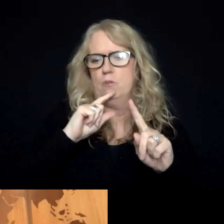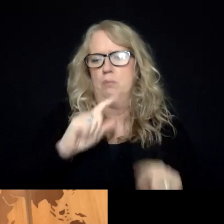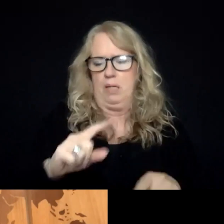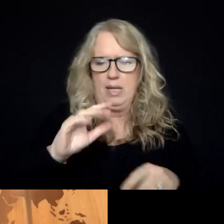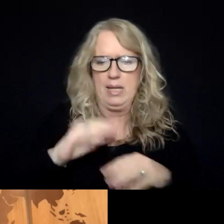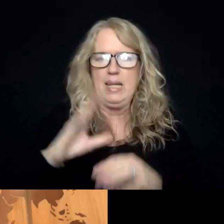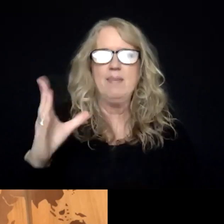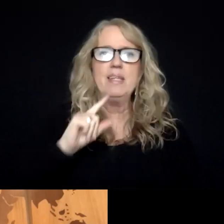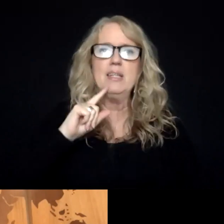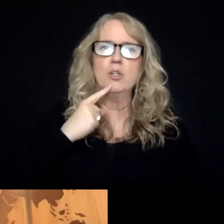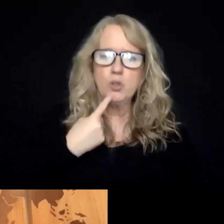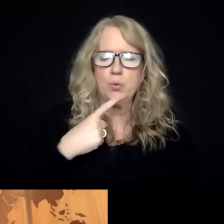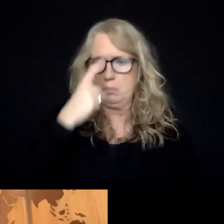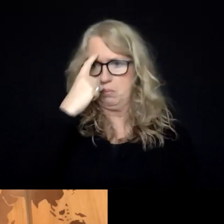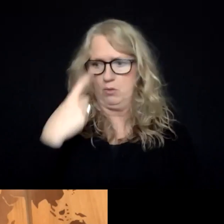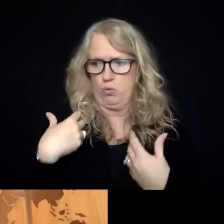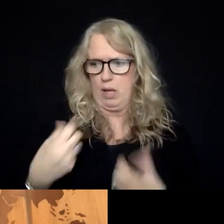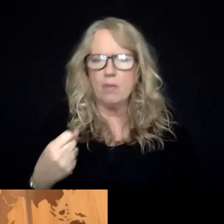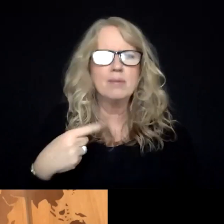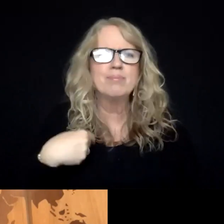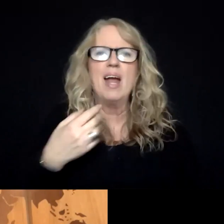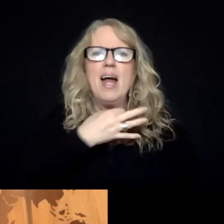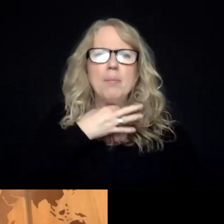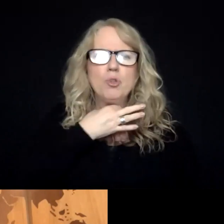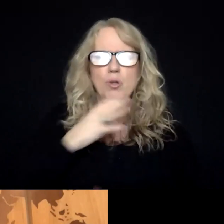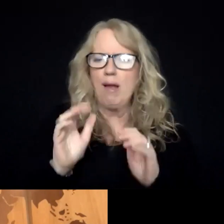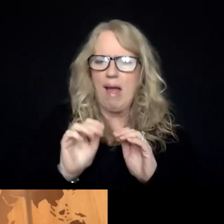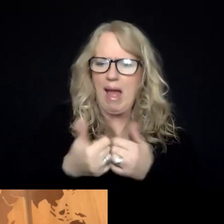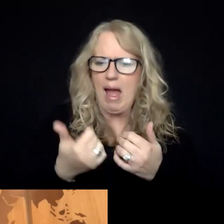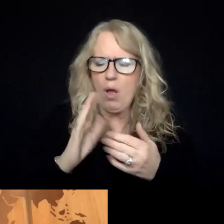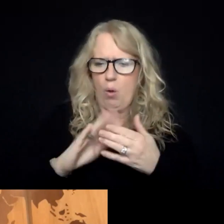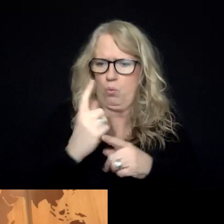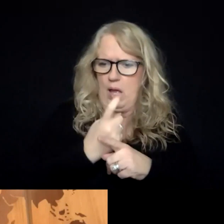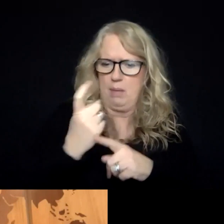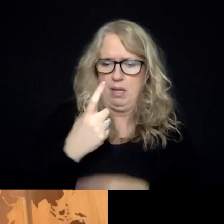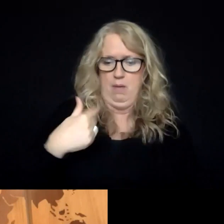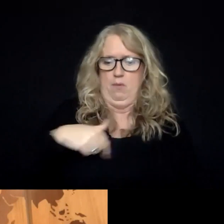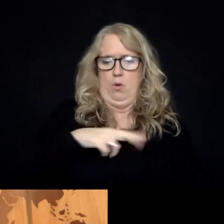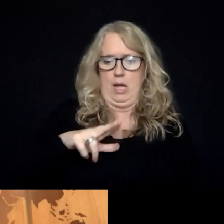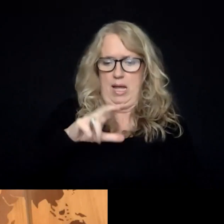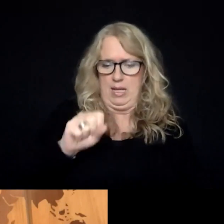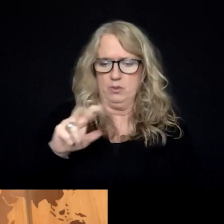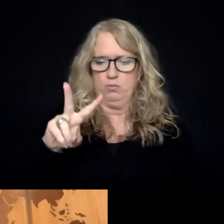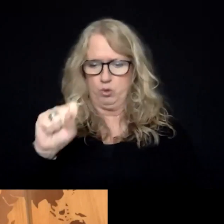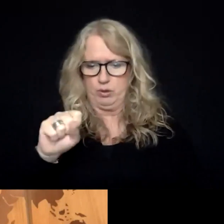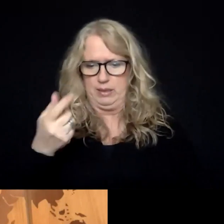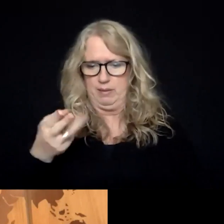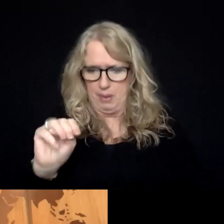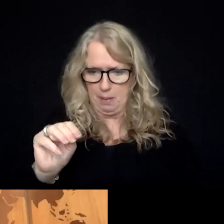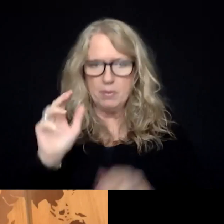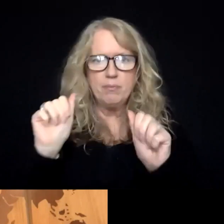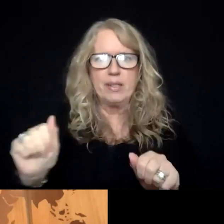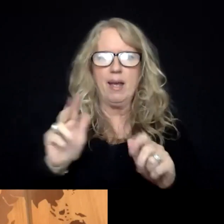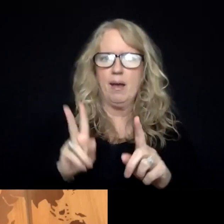health crisis. So I'm curious, how can the understanding of these automatic us versus them distinctions be practically